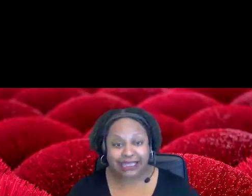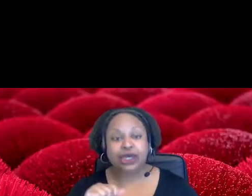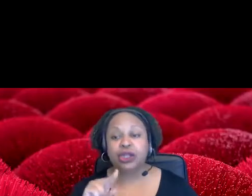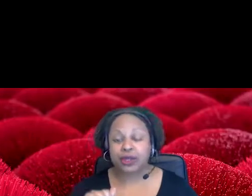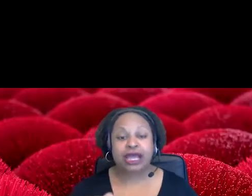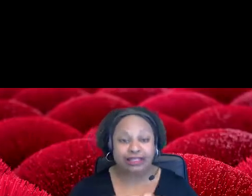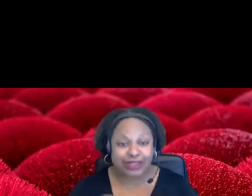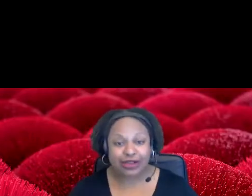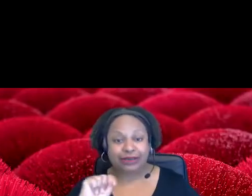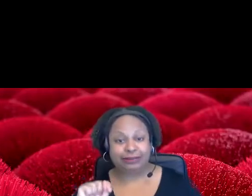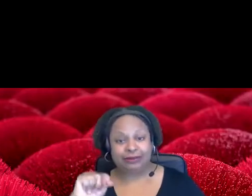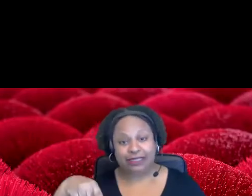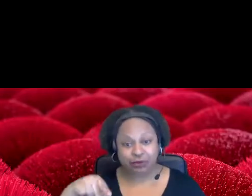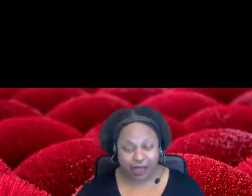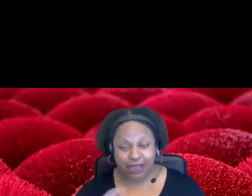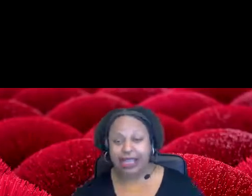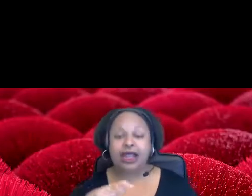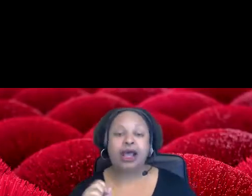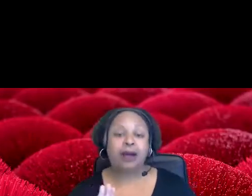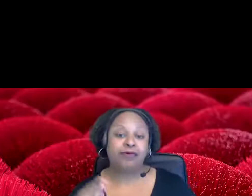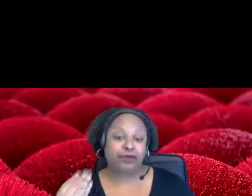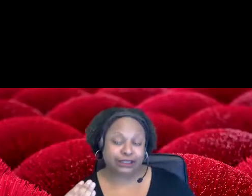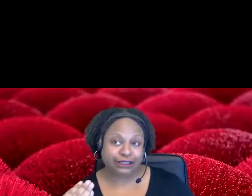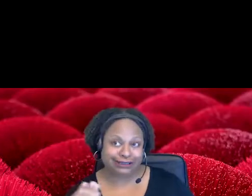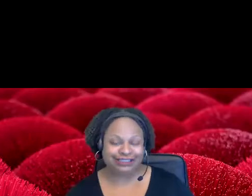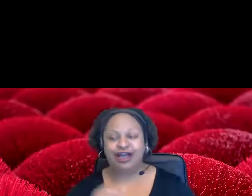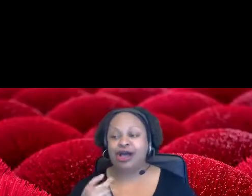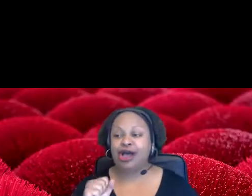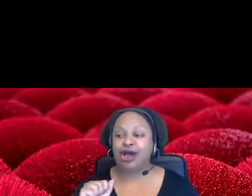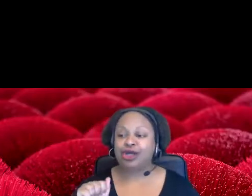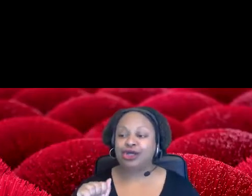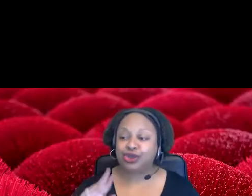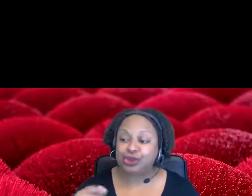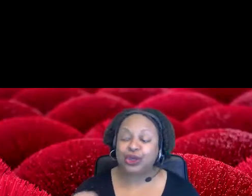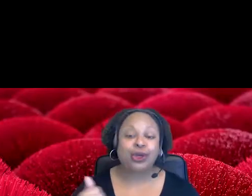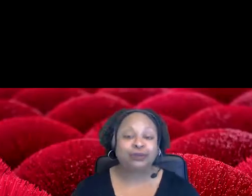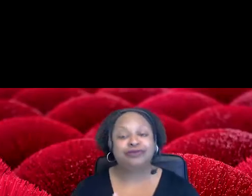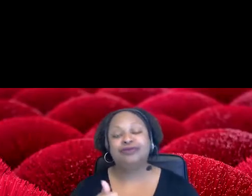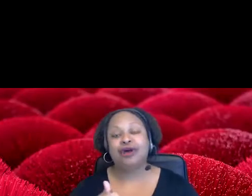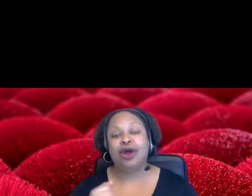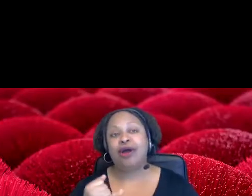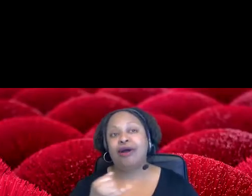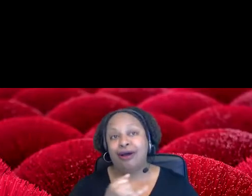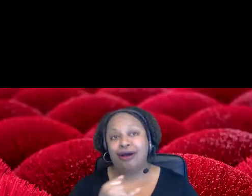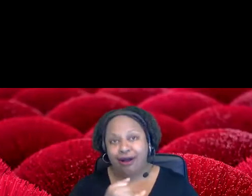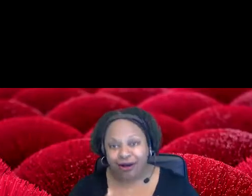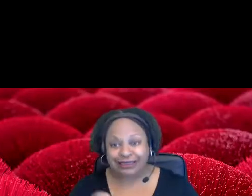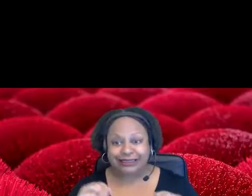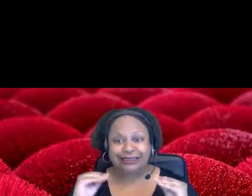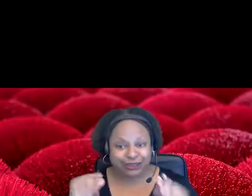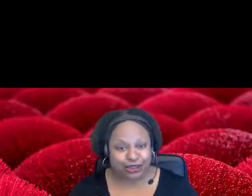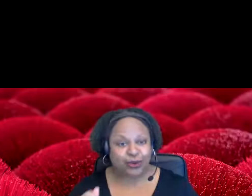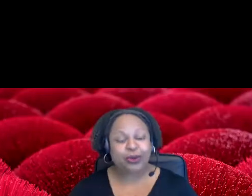and Hub 14. Augusto has been an artist educator with Soul Pepper and the Paprika